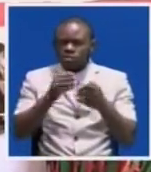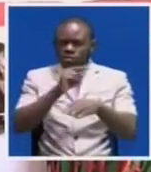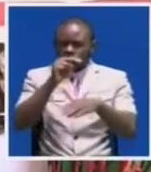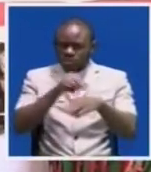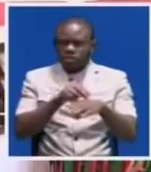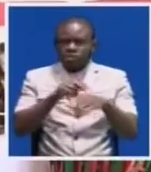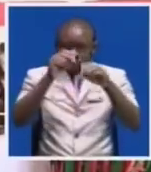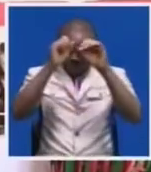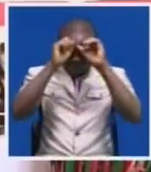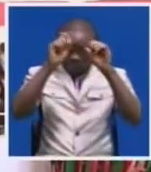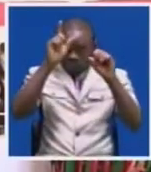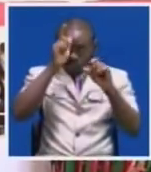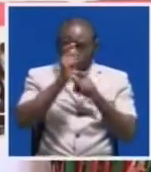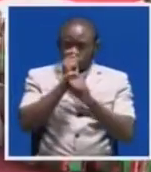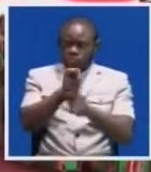nation.